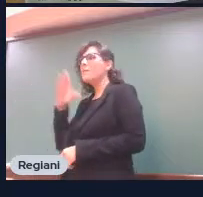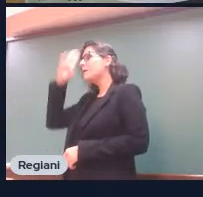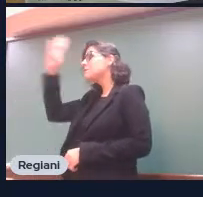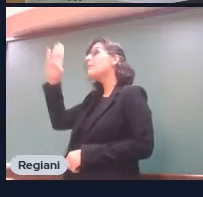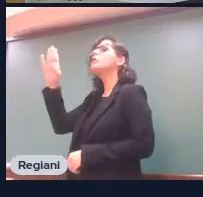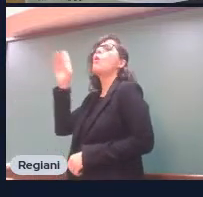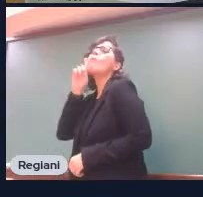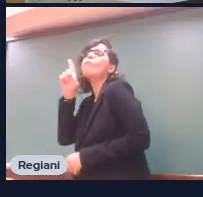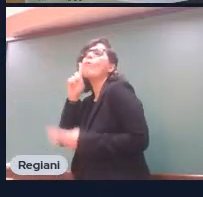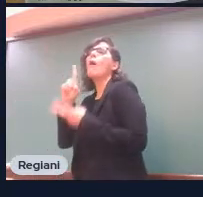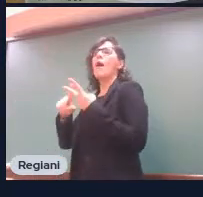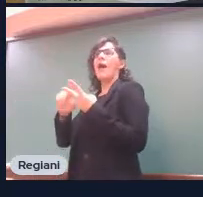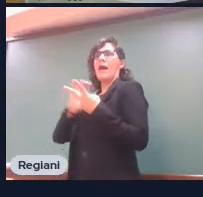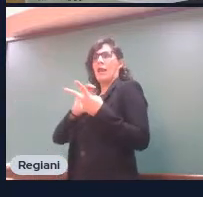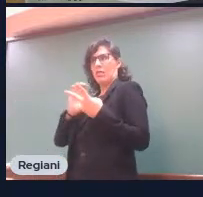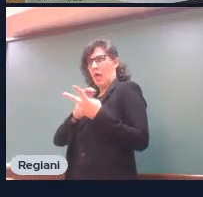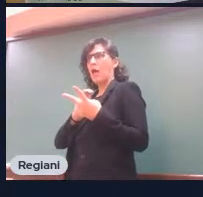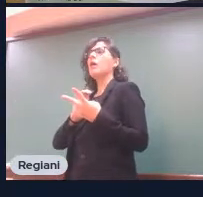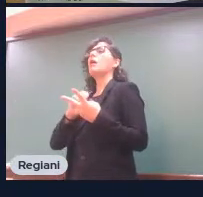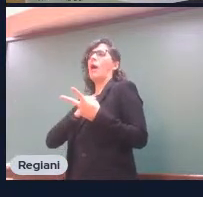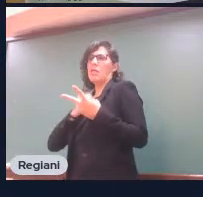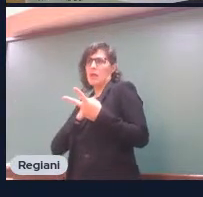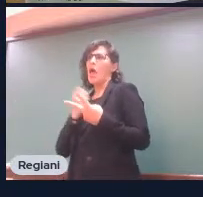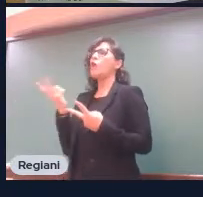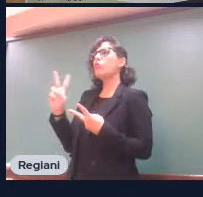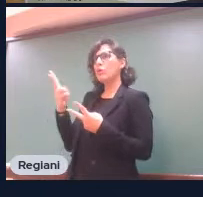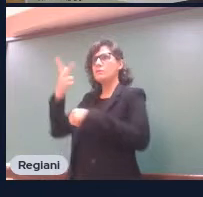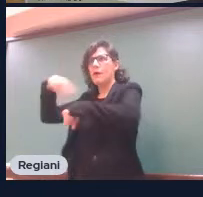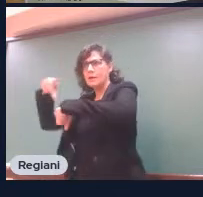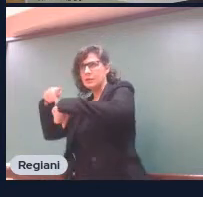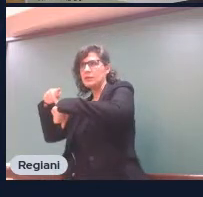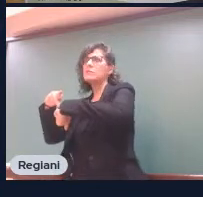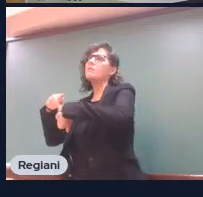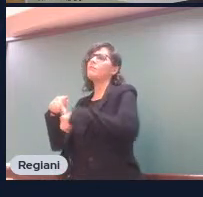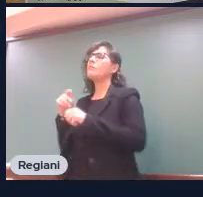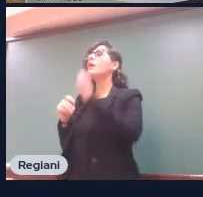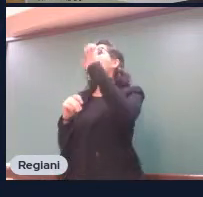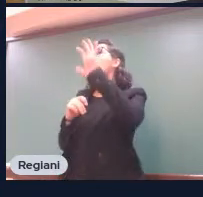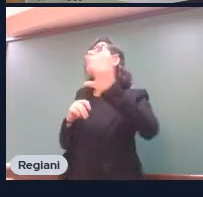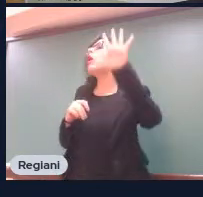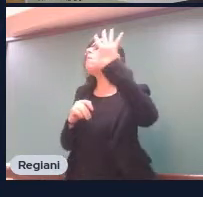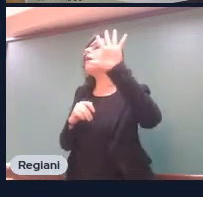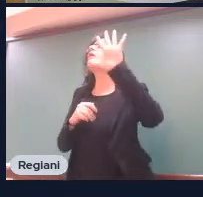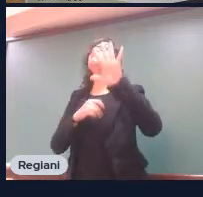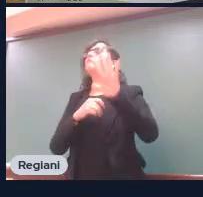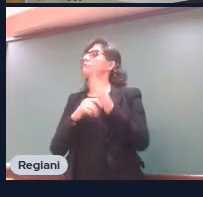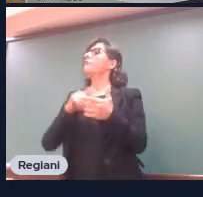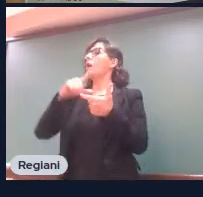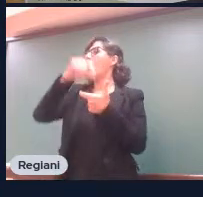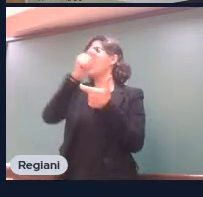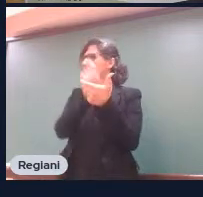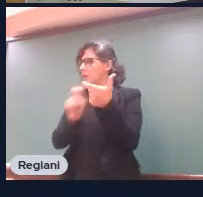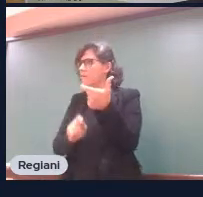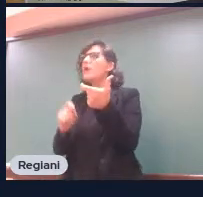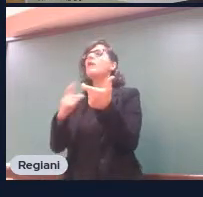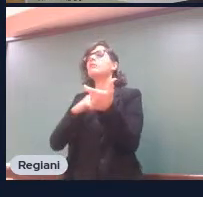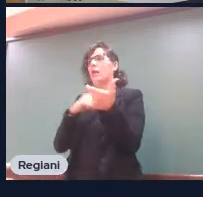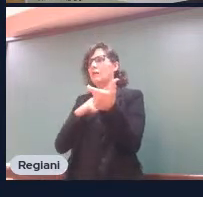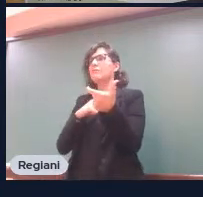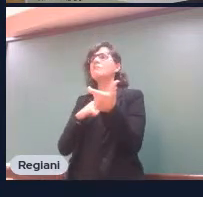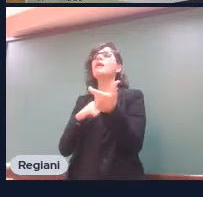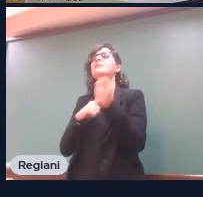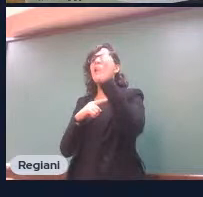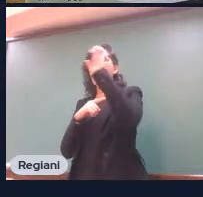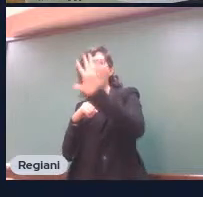and Canada. 2, the European Association for Lexicography, Europe. But you see 2 colors there. Europe